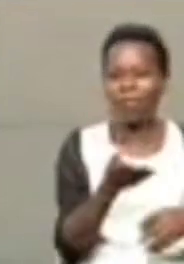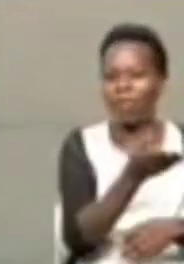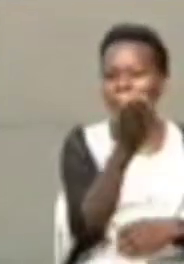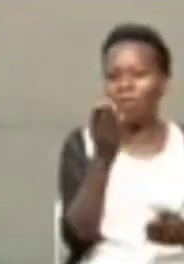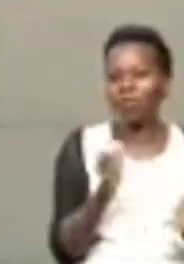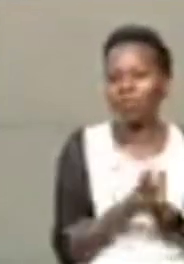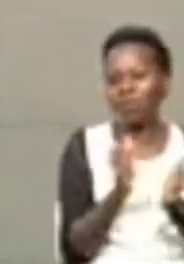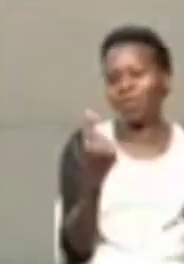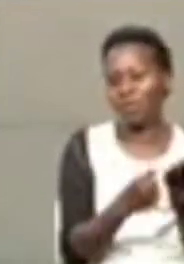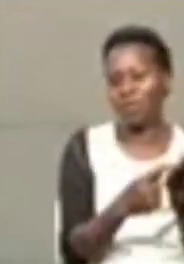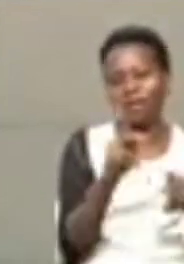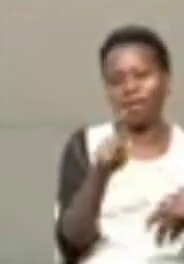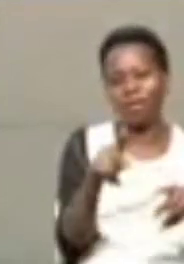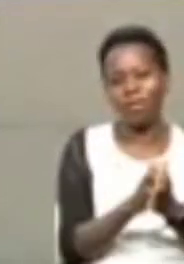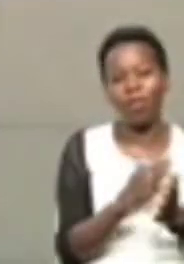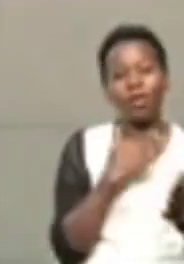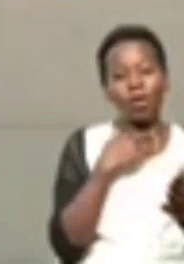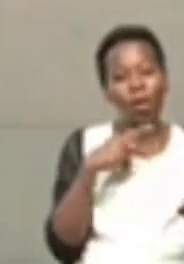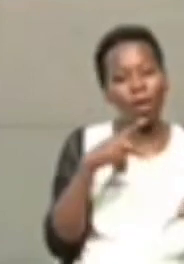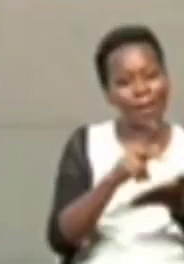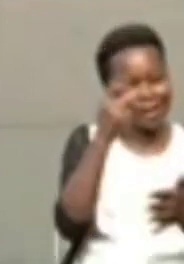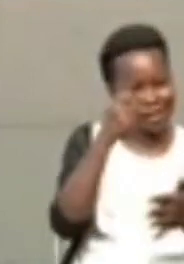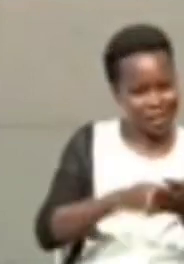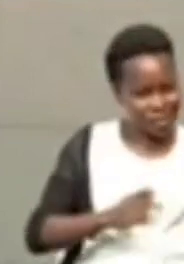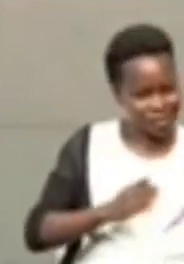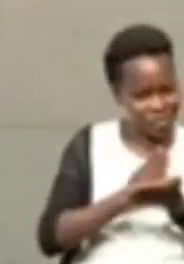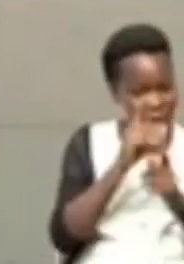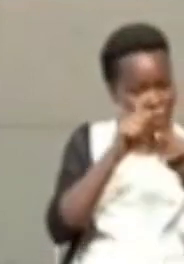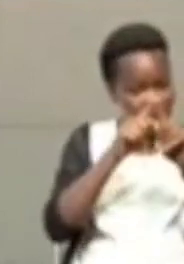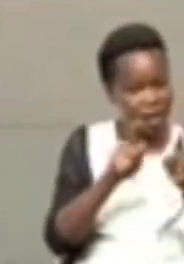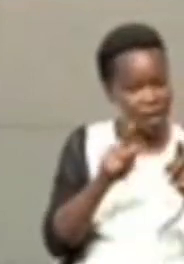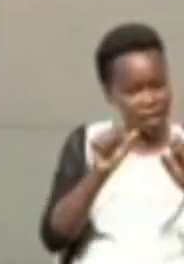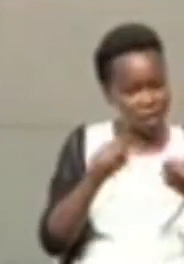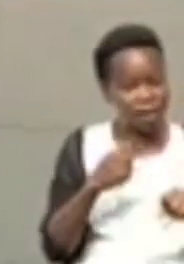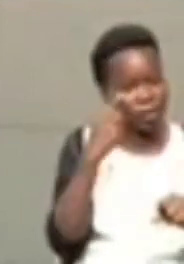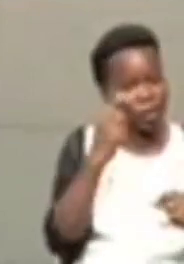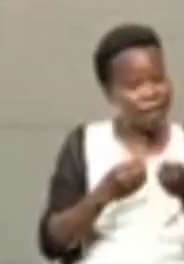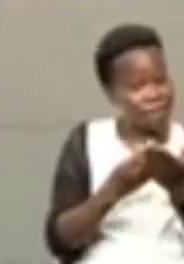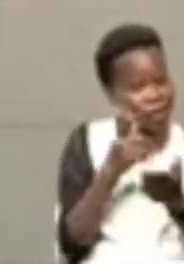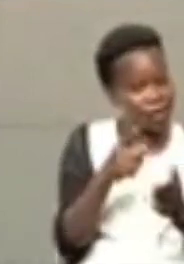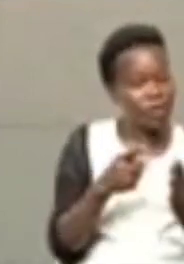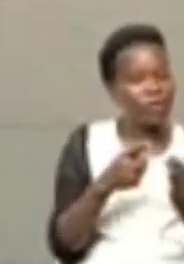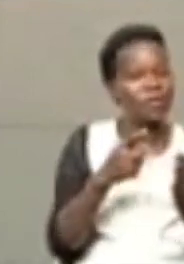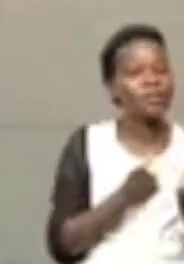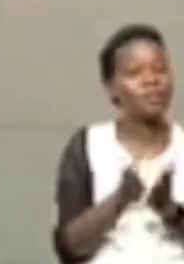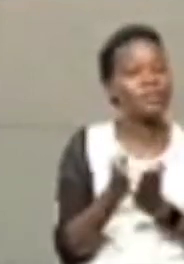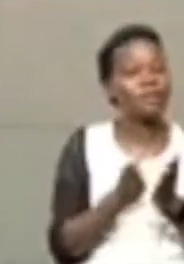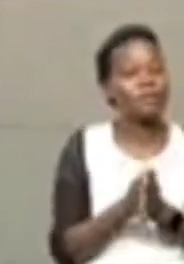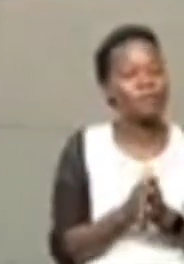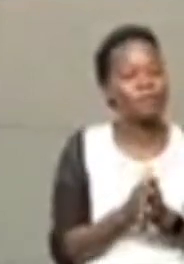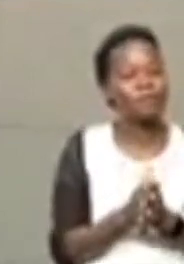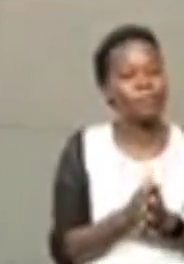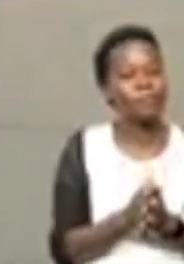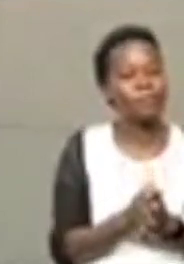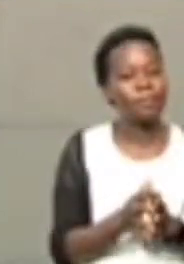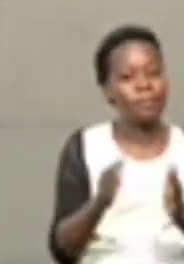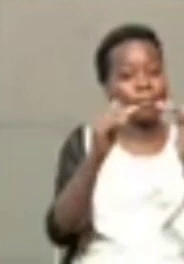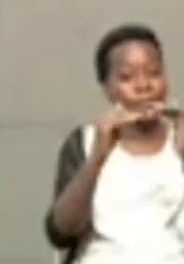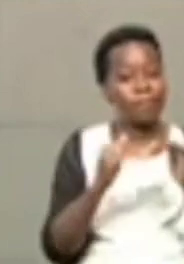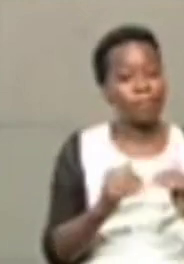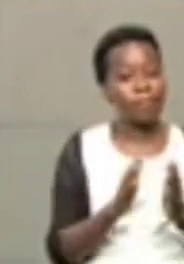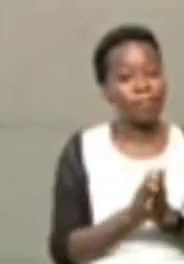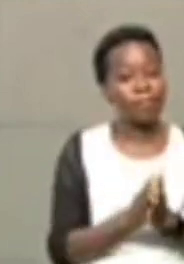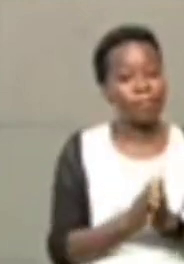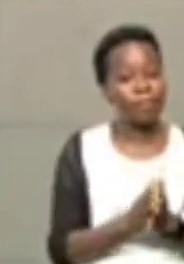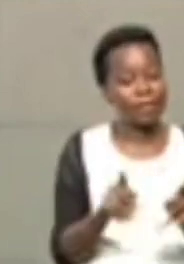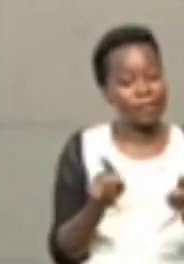Uganda generally. They're saying they want to pay taxes, but let there be value for this tax money. Two, again